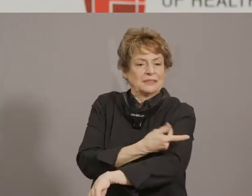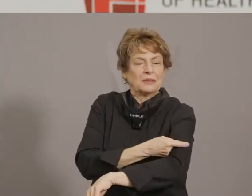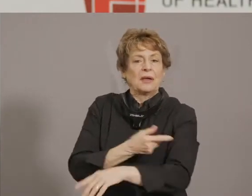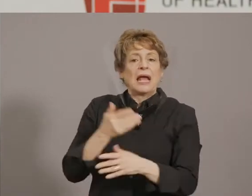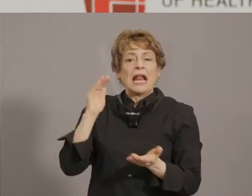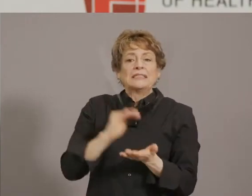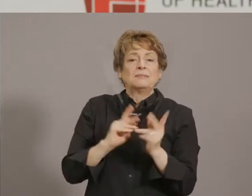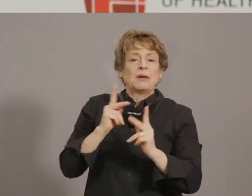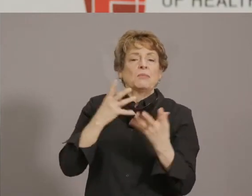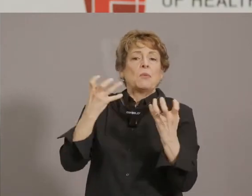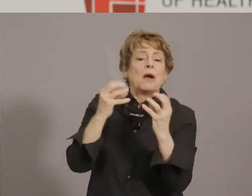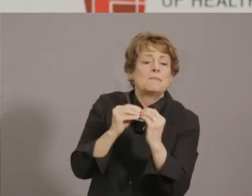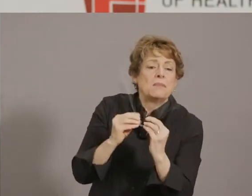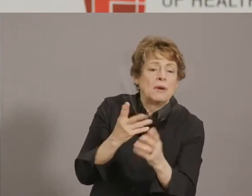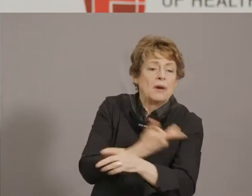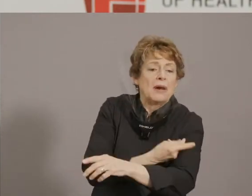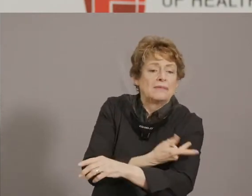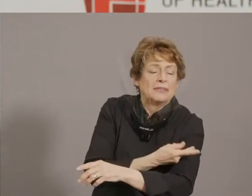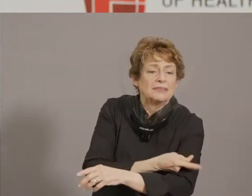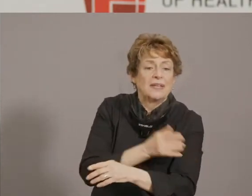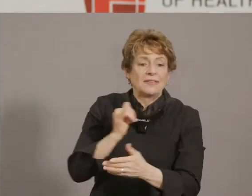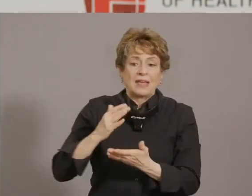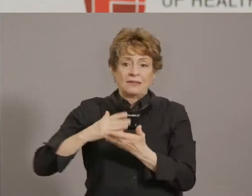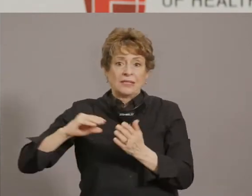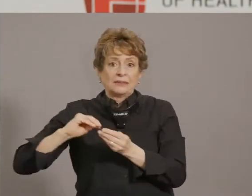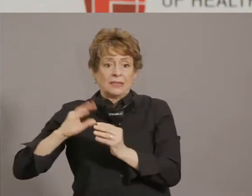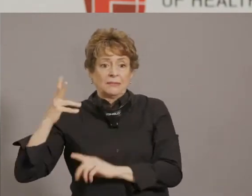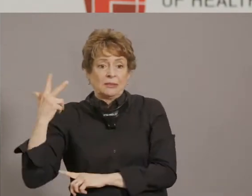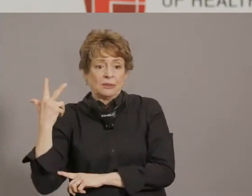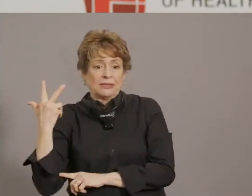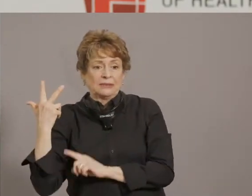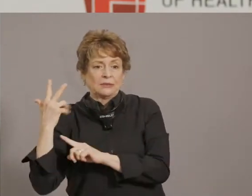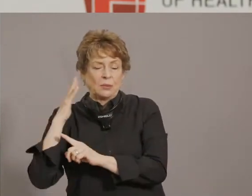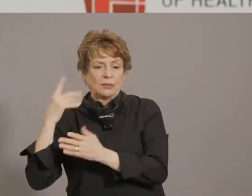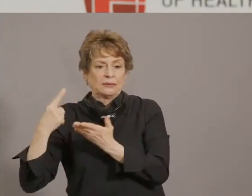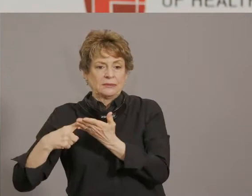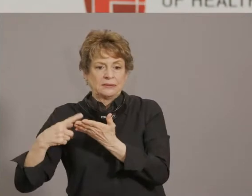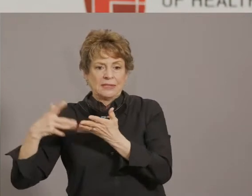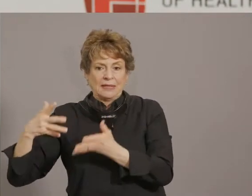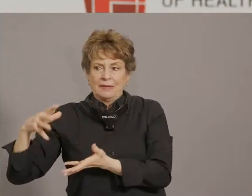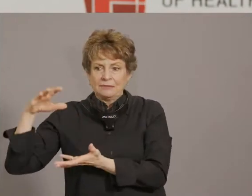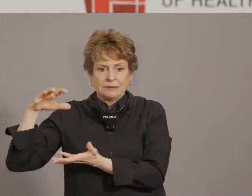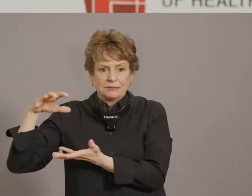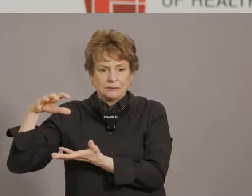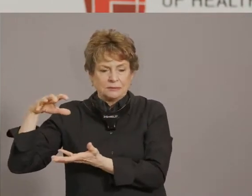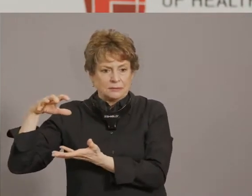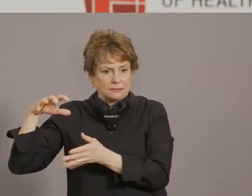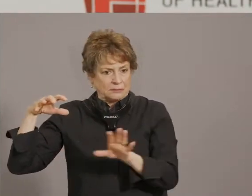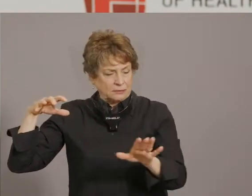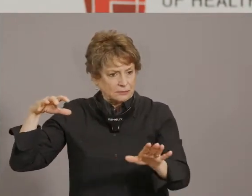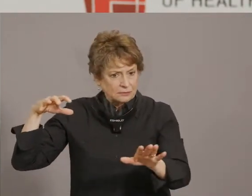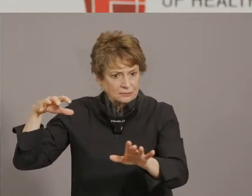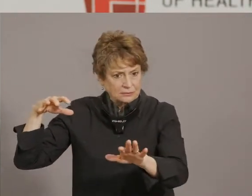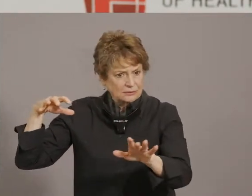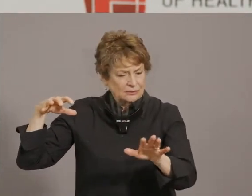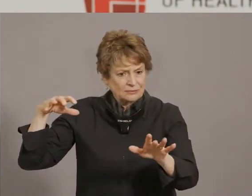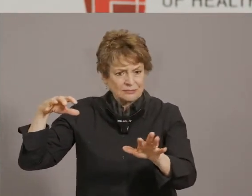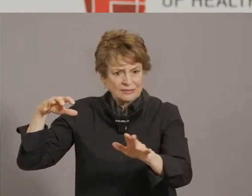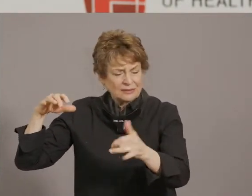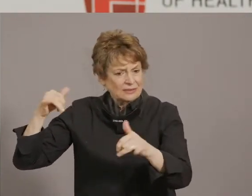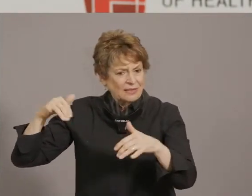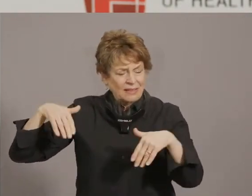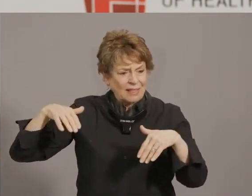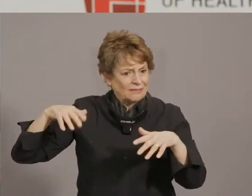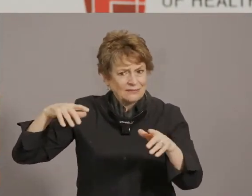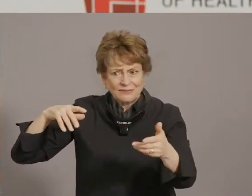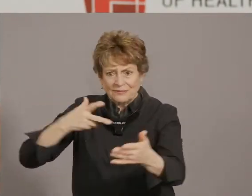talking specifically to what the fears are, what the hesitancy is, working with vaccine hesitant groups to, talk